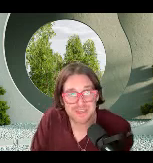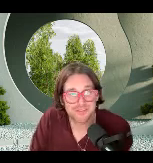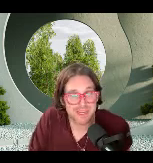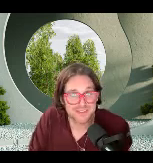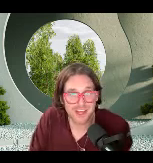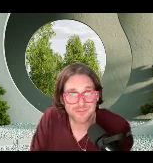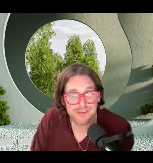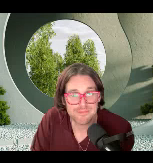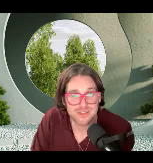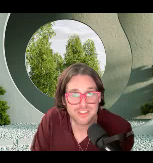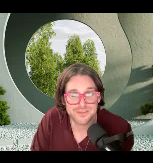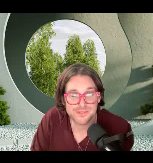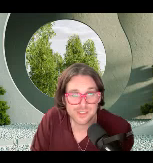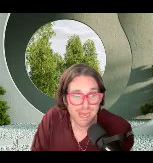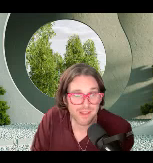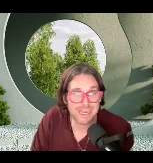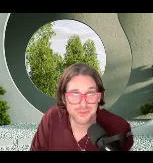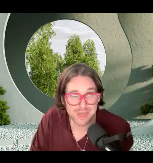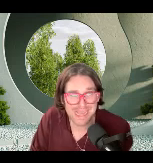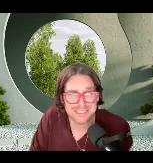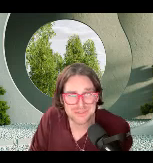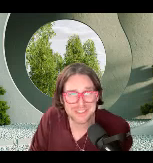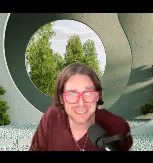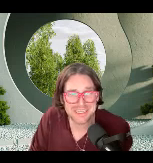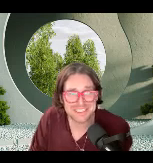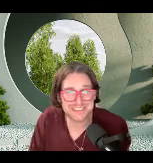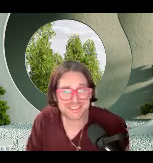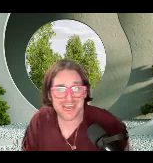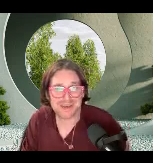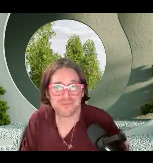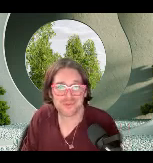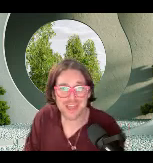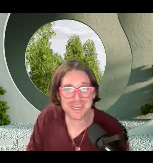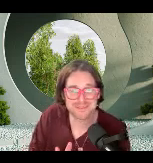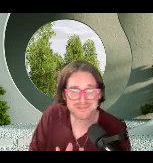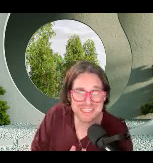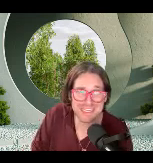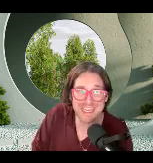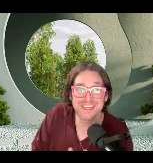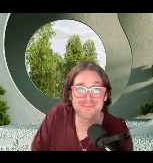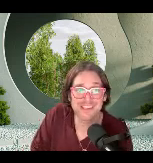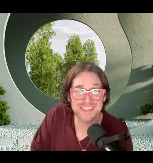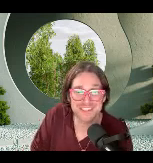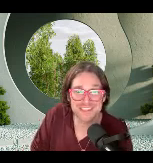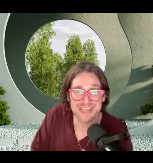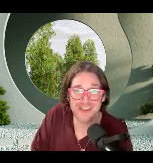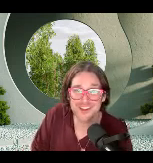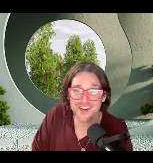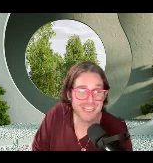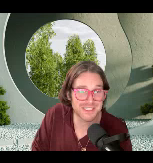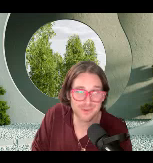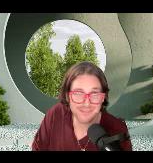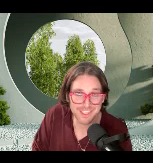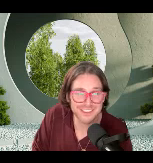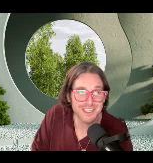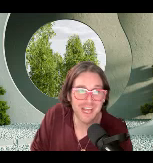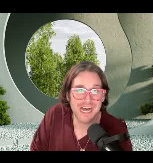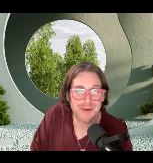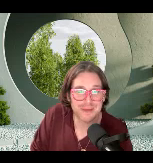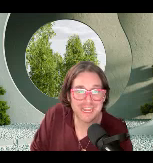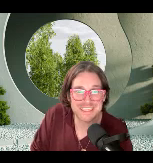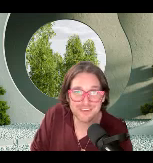I can only speak for myself, but I've been doing this for a while, and I try to get this right as much as I can in my classes. There are days